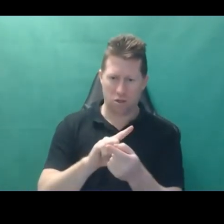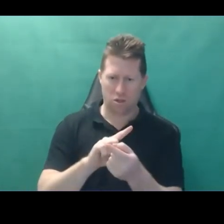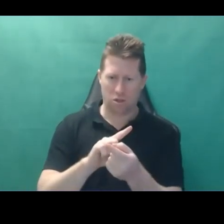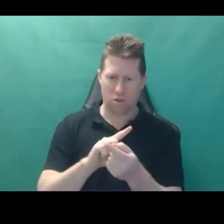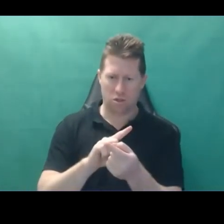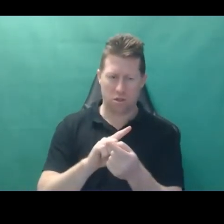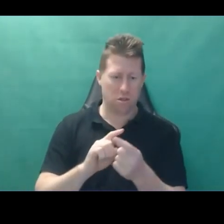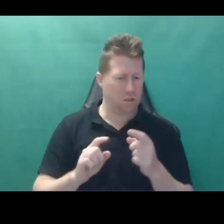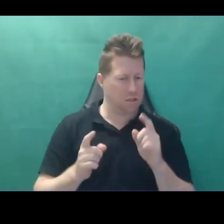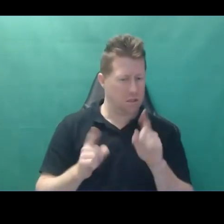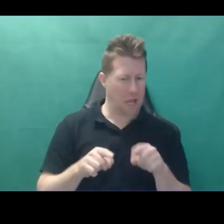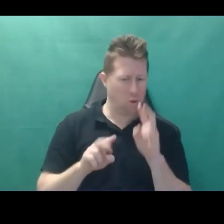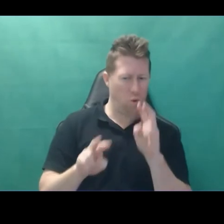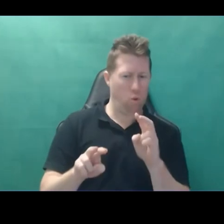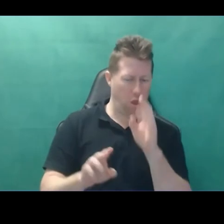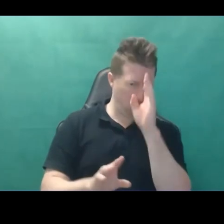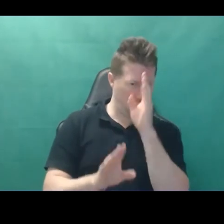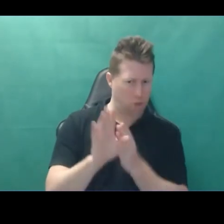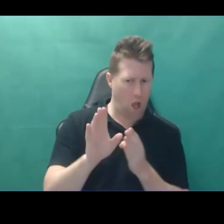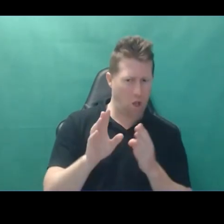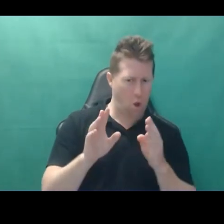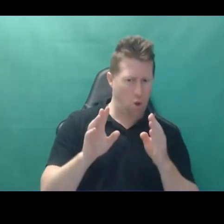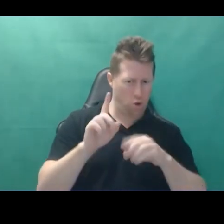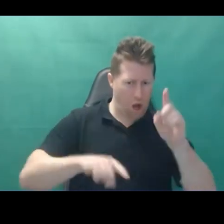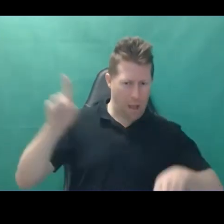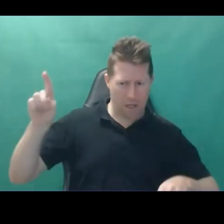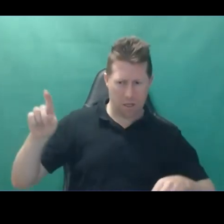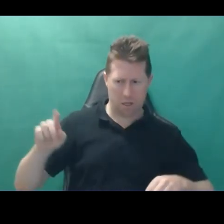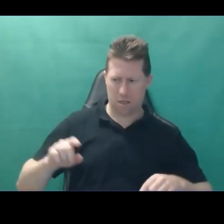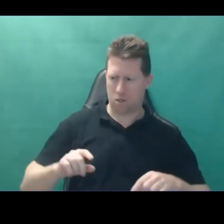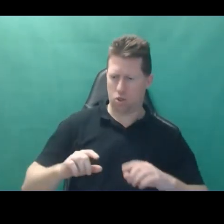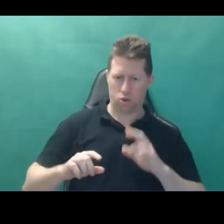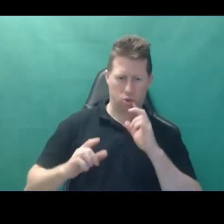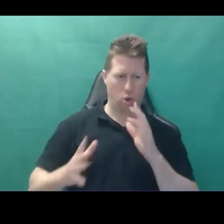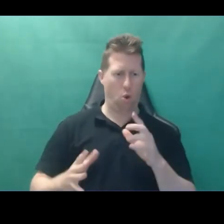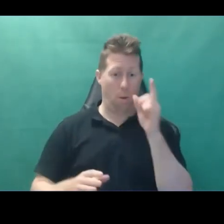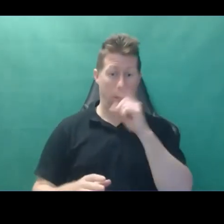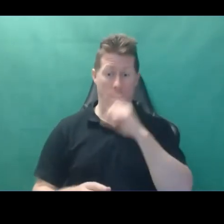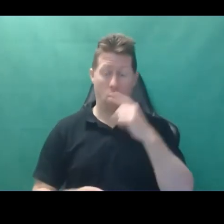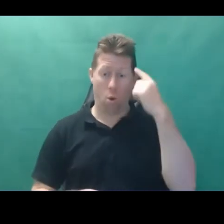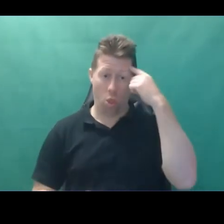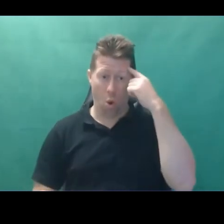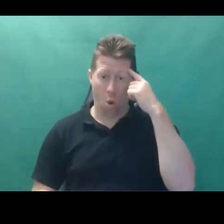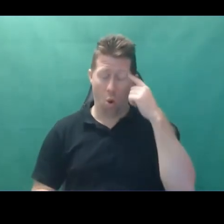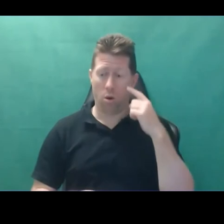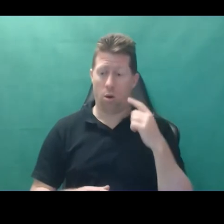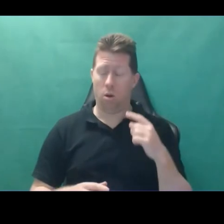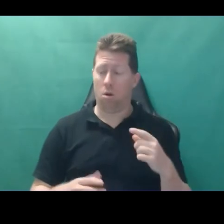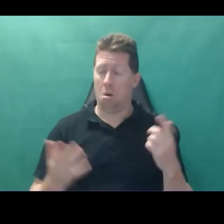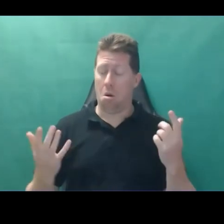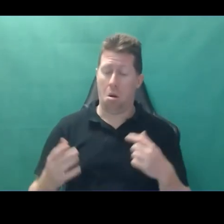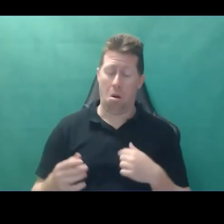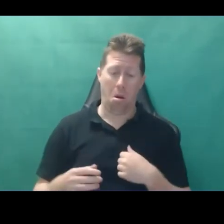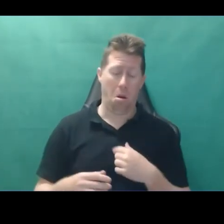psychodynamics. People were disillusioned with spending decades on the couch, you know, and